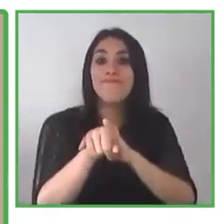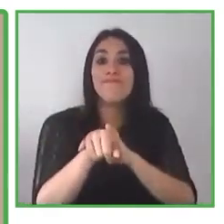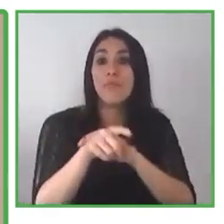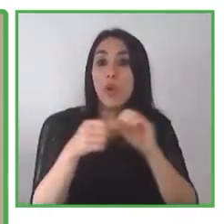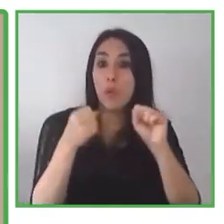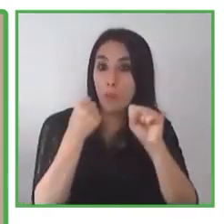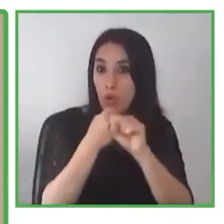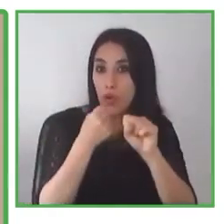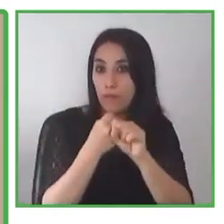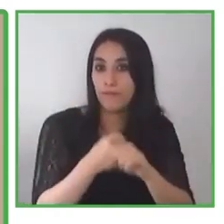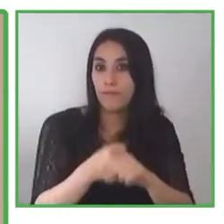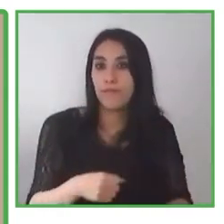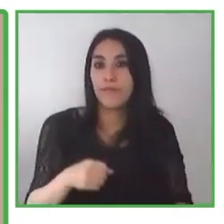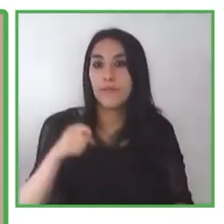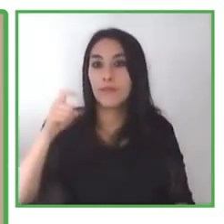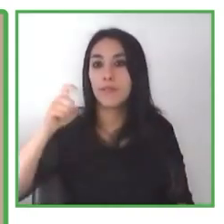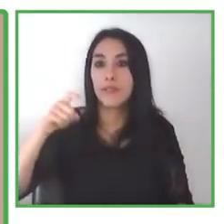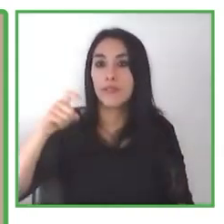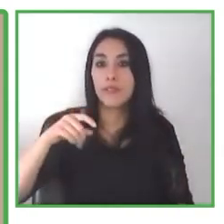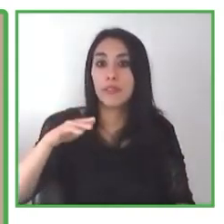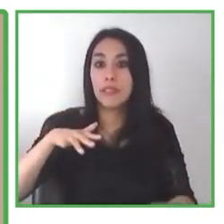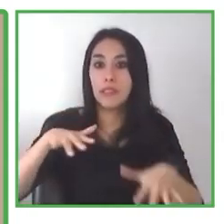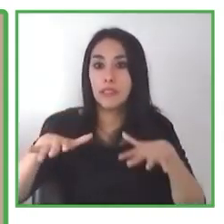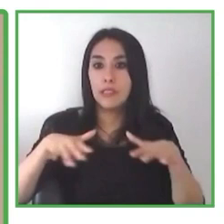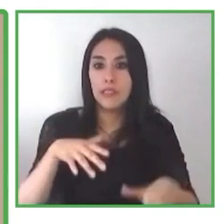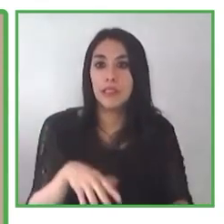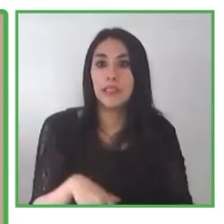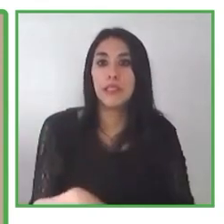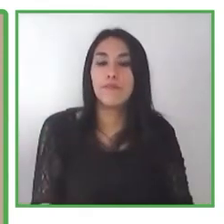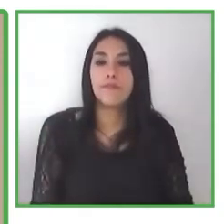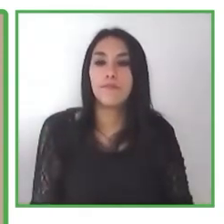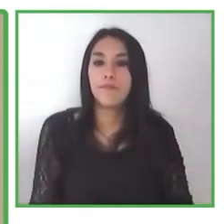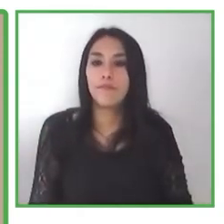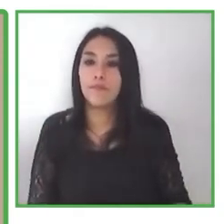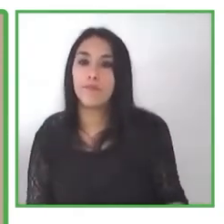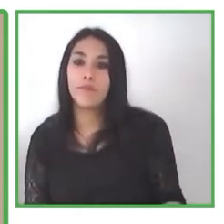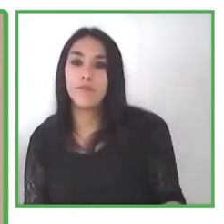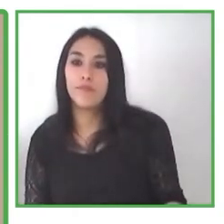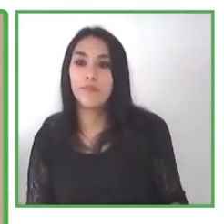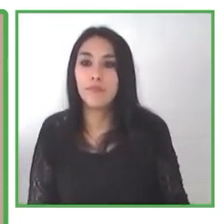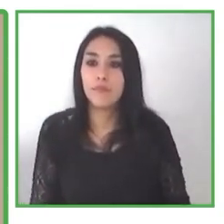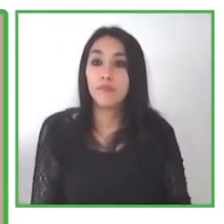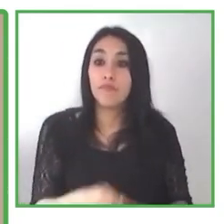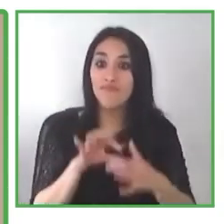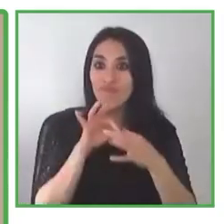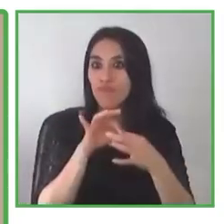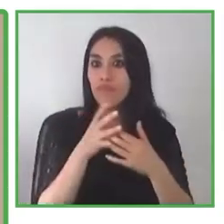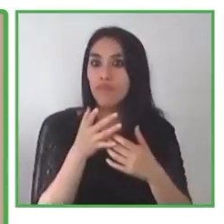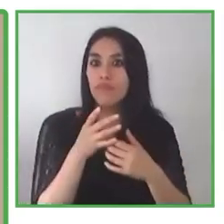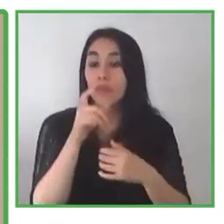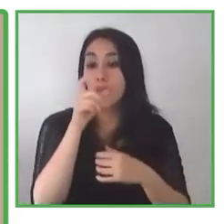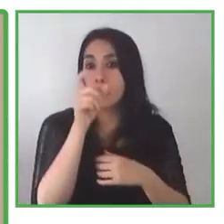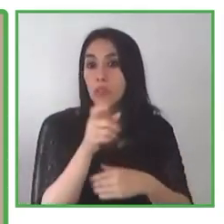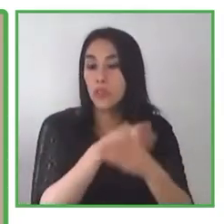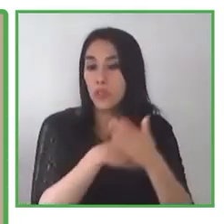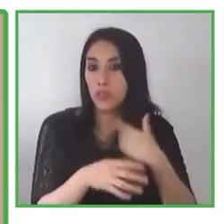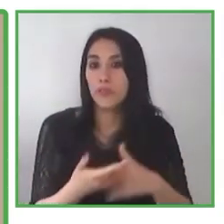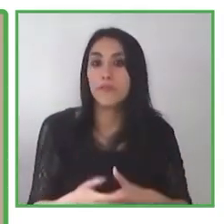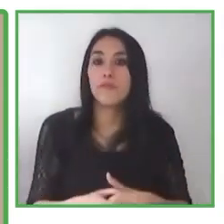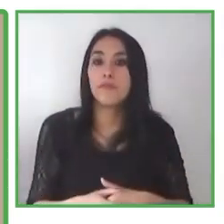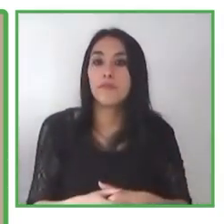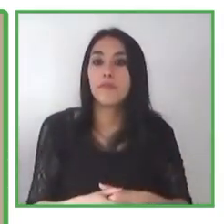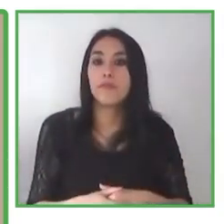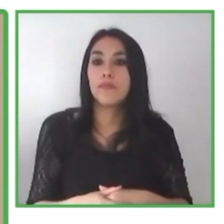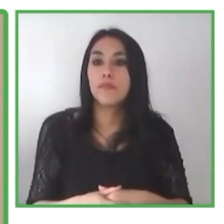and guarantee the extra costs related to disabilities, and to invest on monitoring